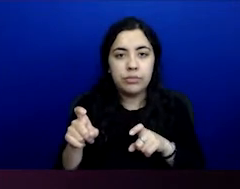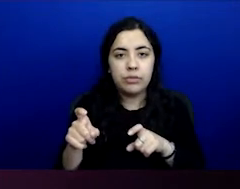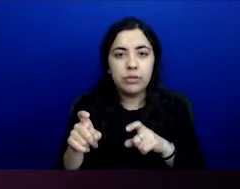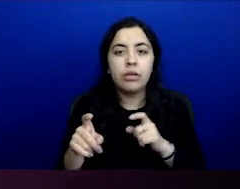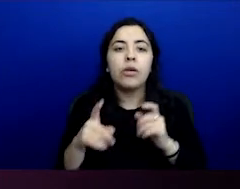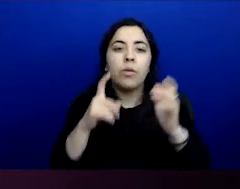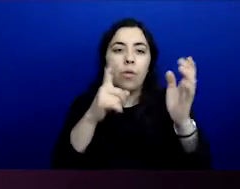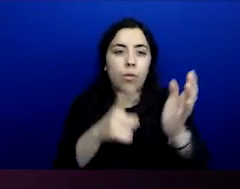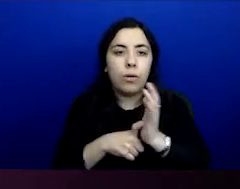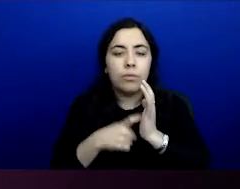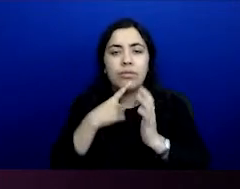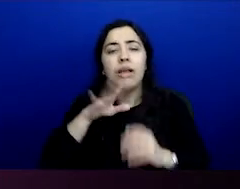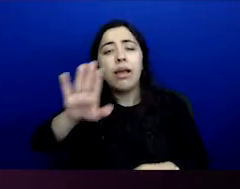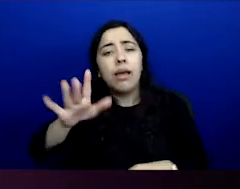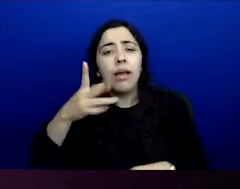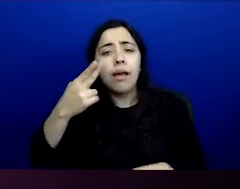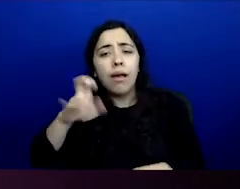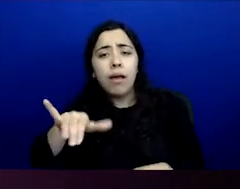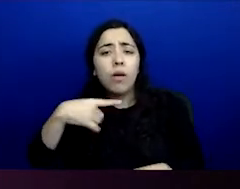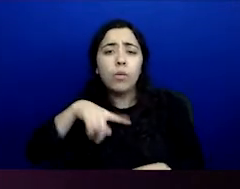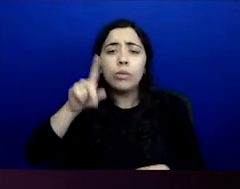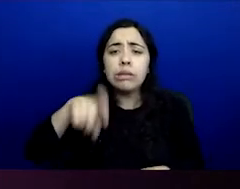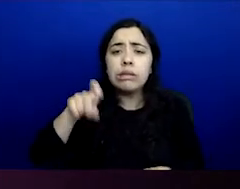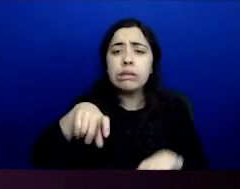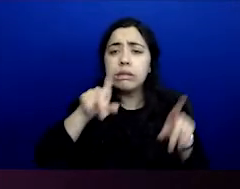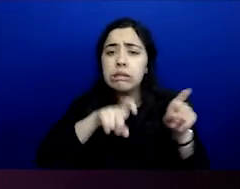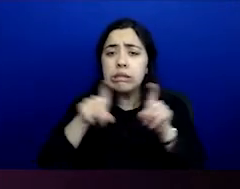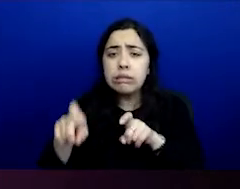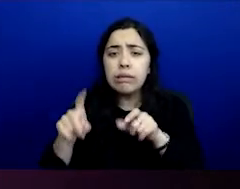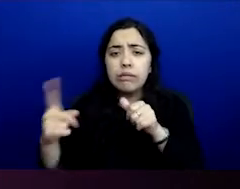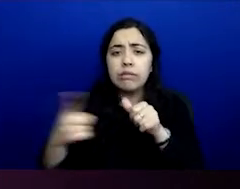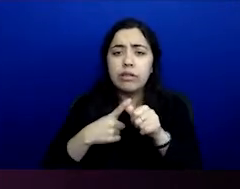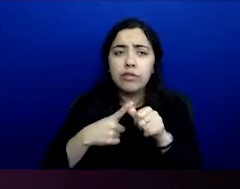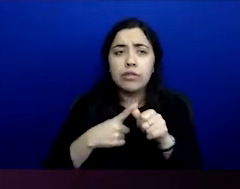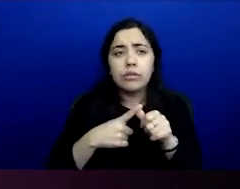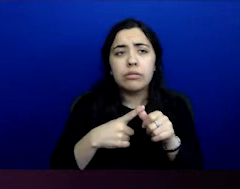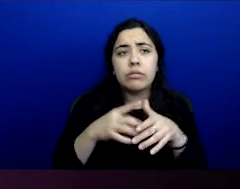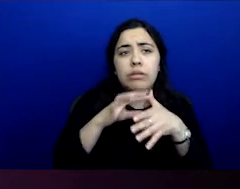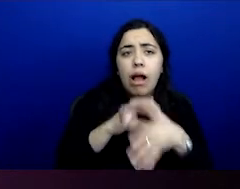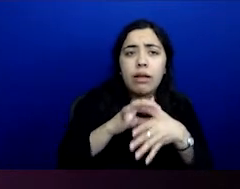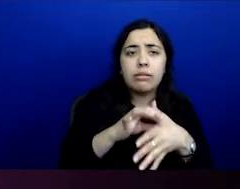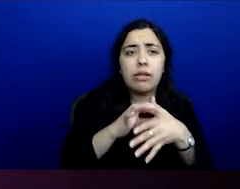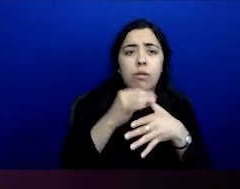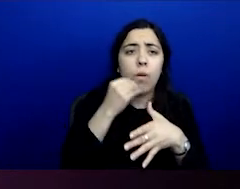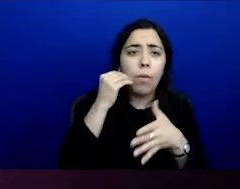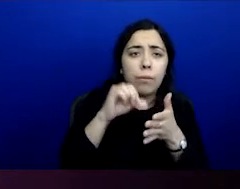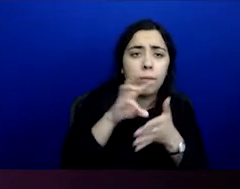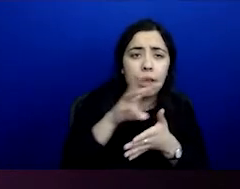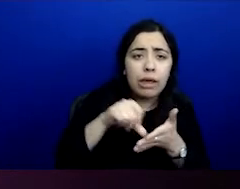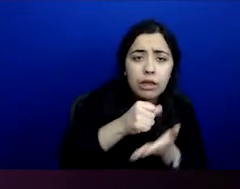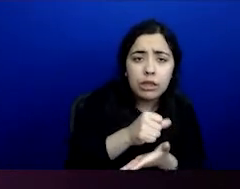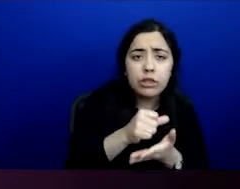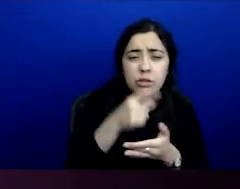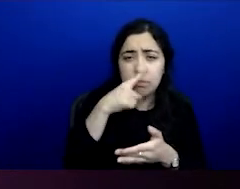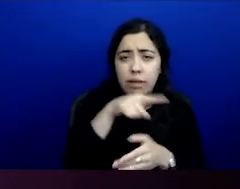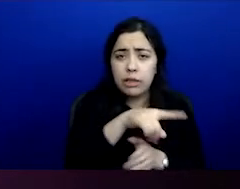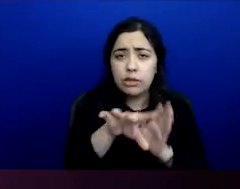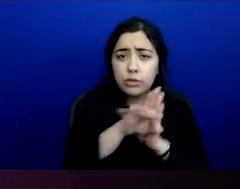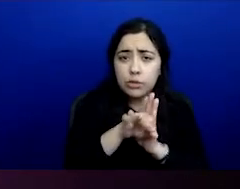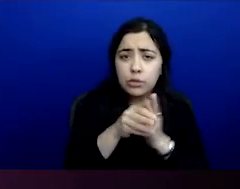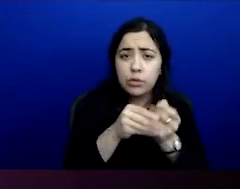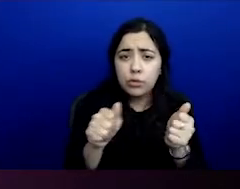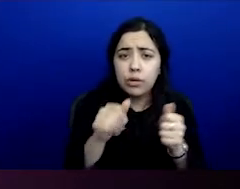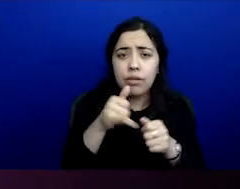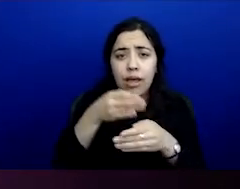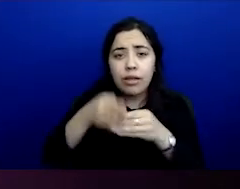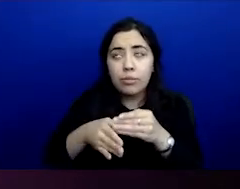requirement that says, hey, we need to be able to test different content on the home page, and they choose a solution that ultimately ends up in